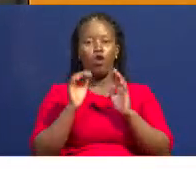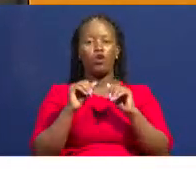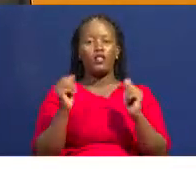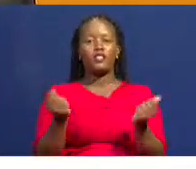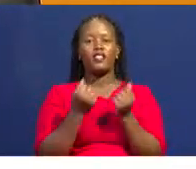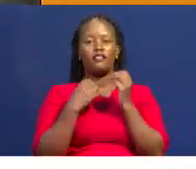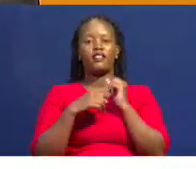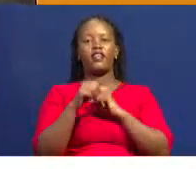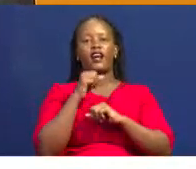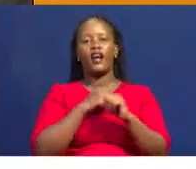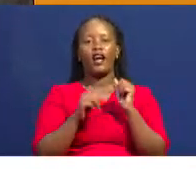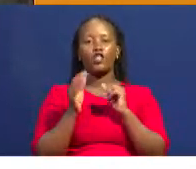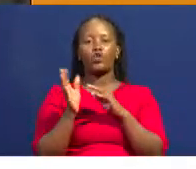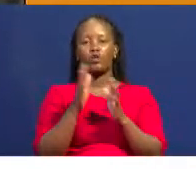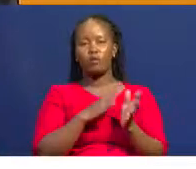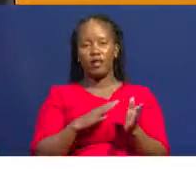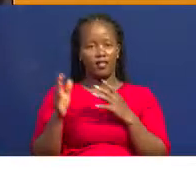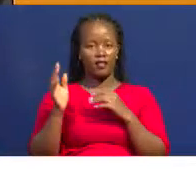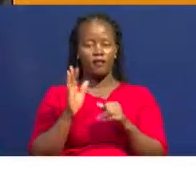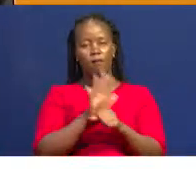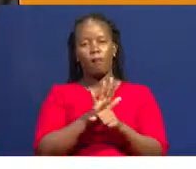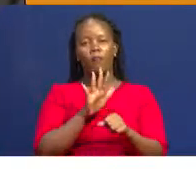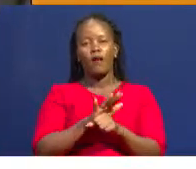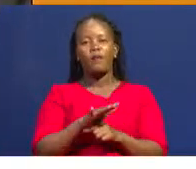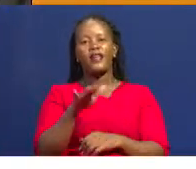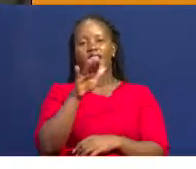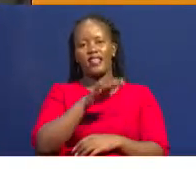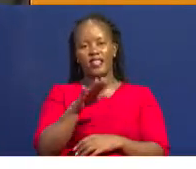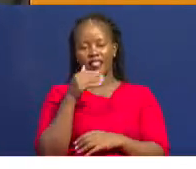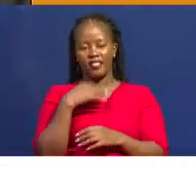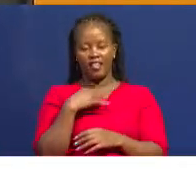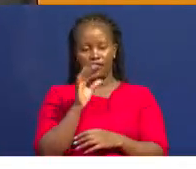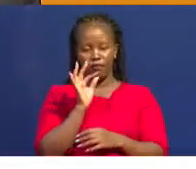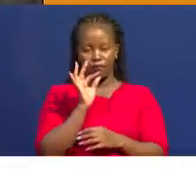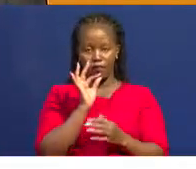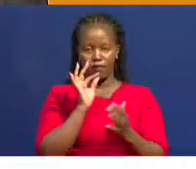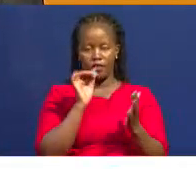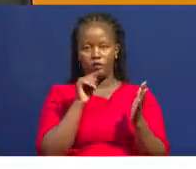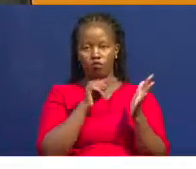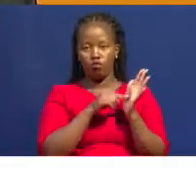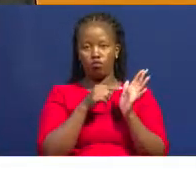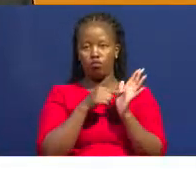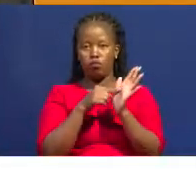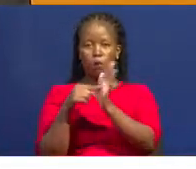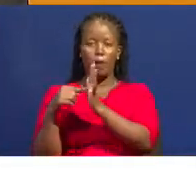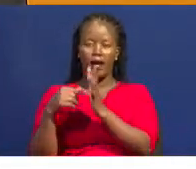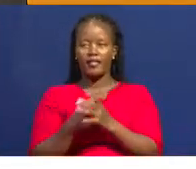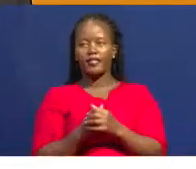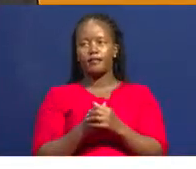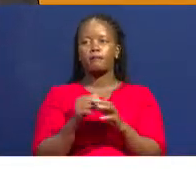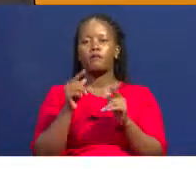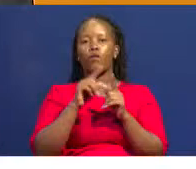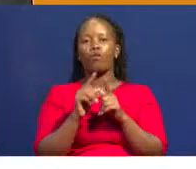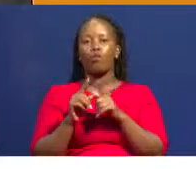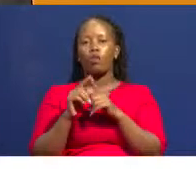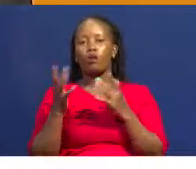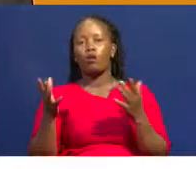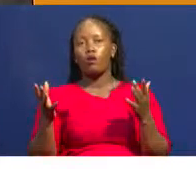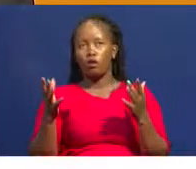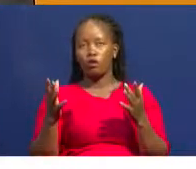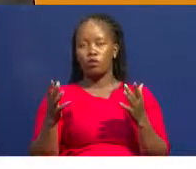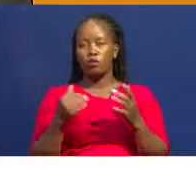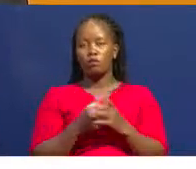even the stakeholders are mapped. In every subsection, we have mapped them. Like he said, under